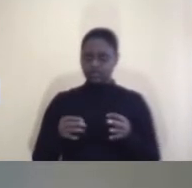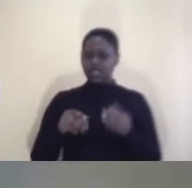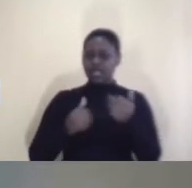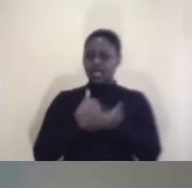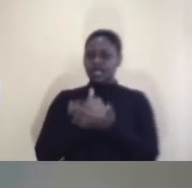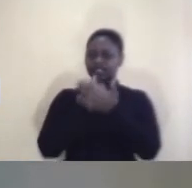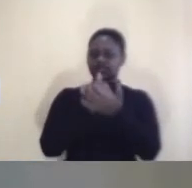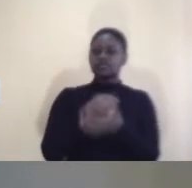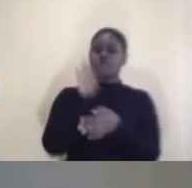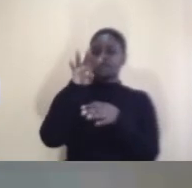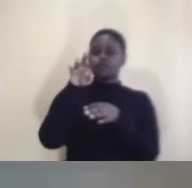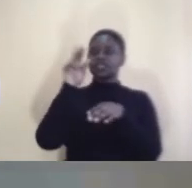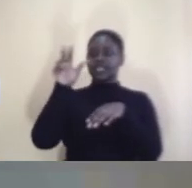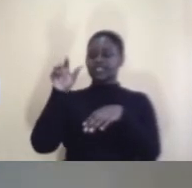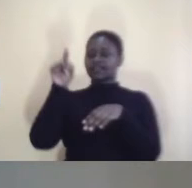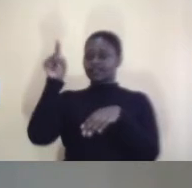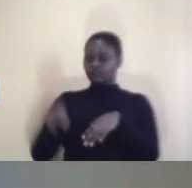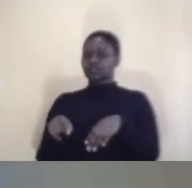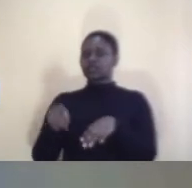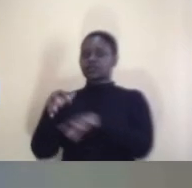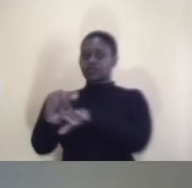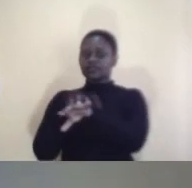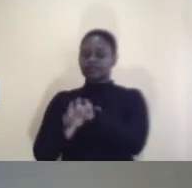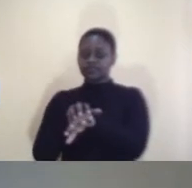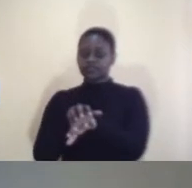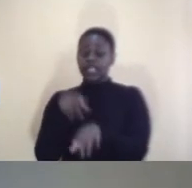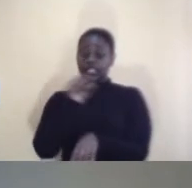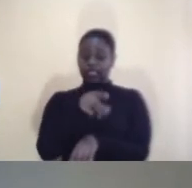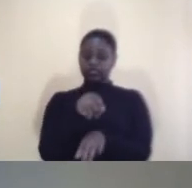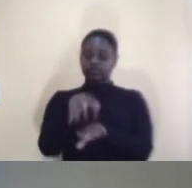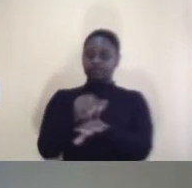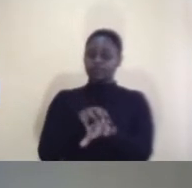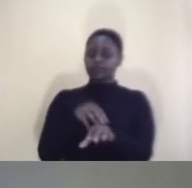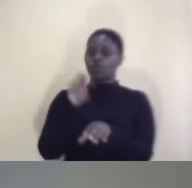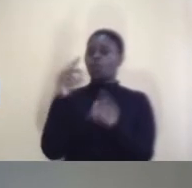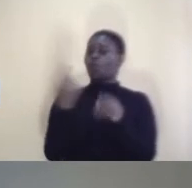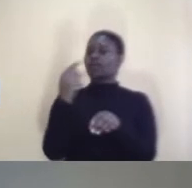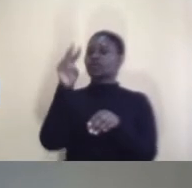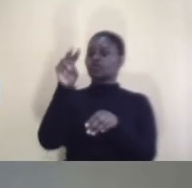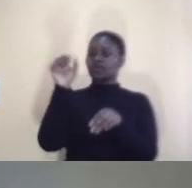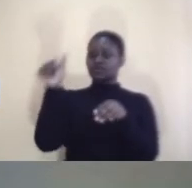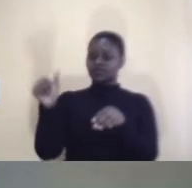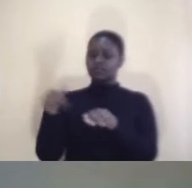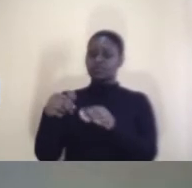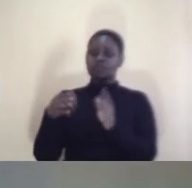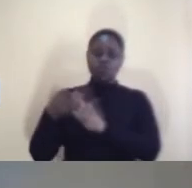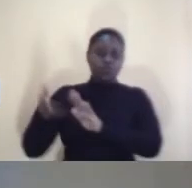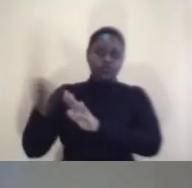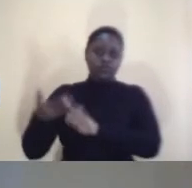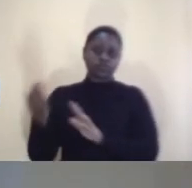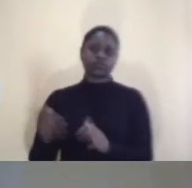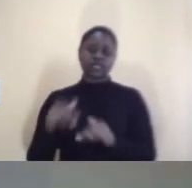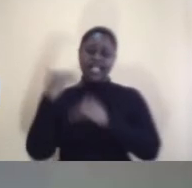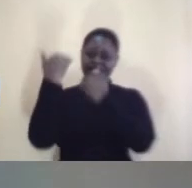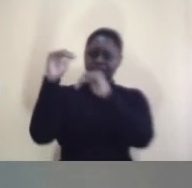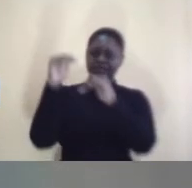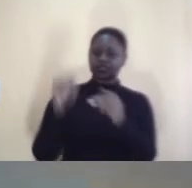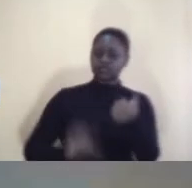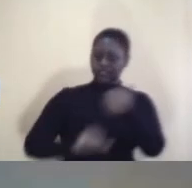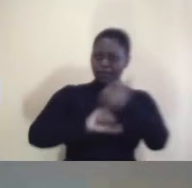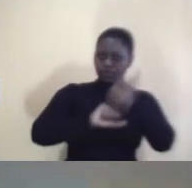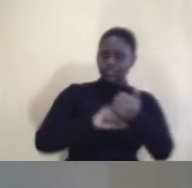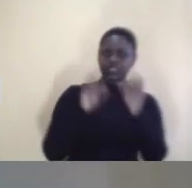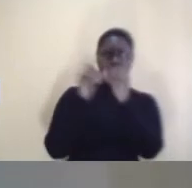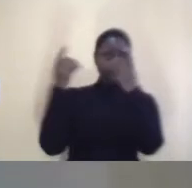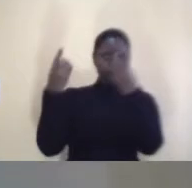has assisted 48,888 farmers. Of these farmers, only 26% of them are operating with no or limited support from the